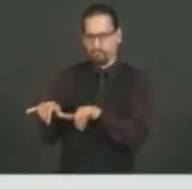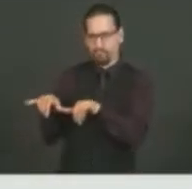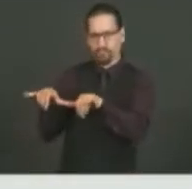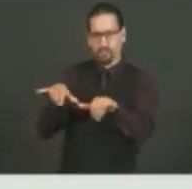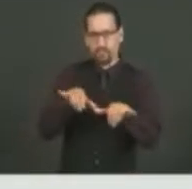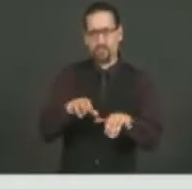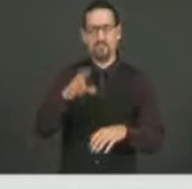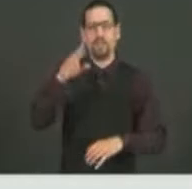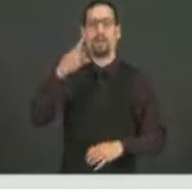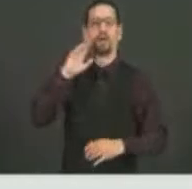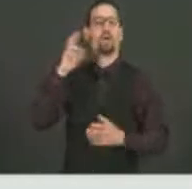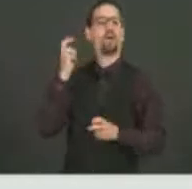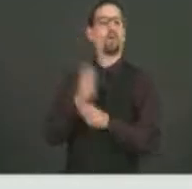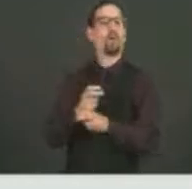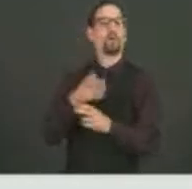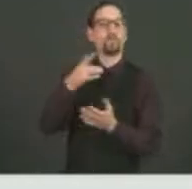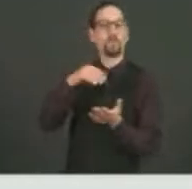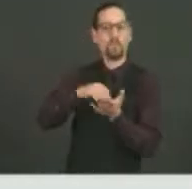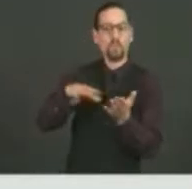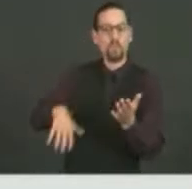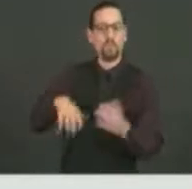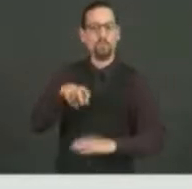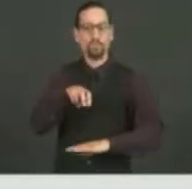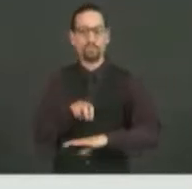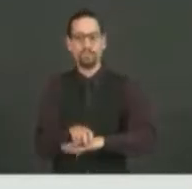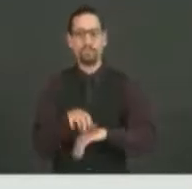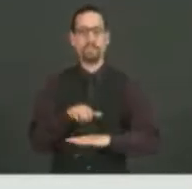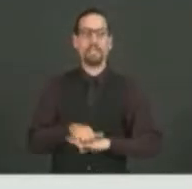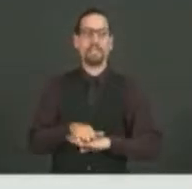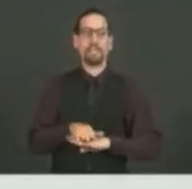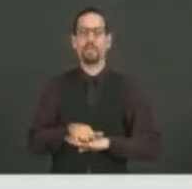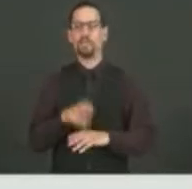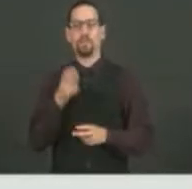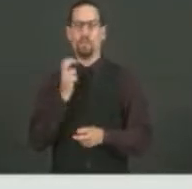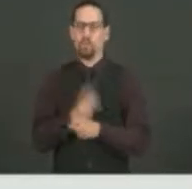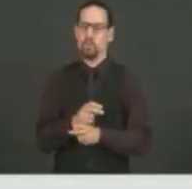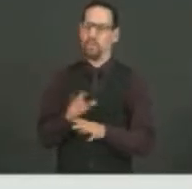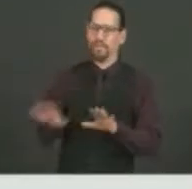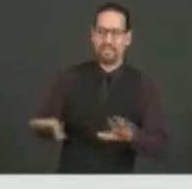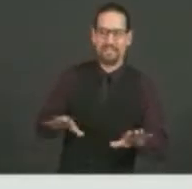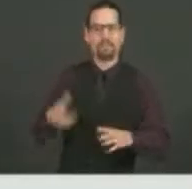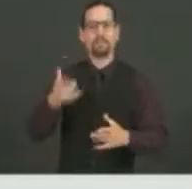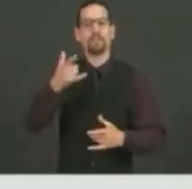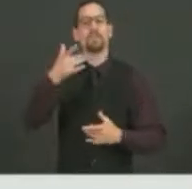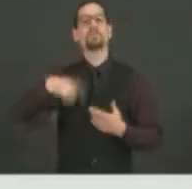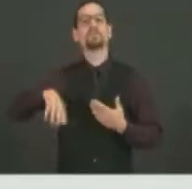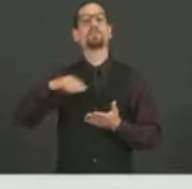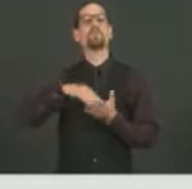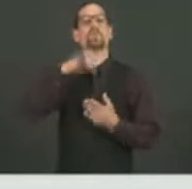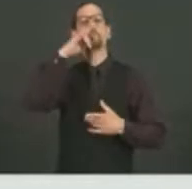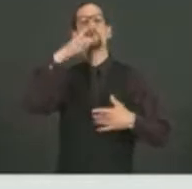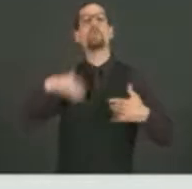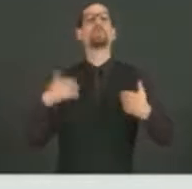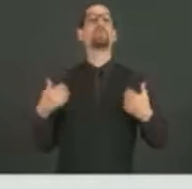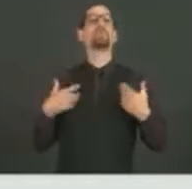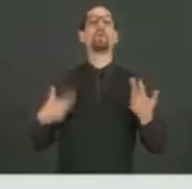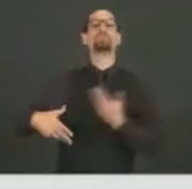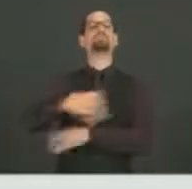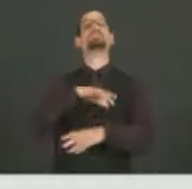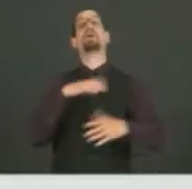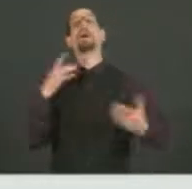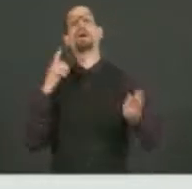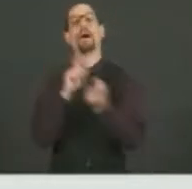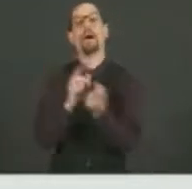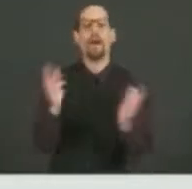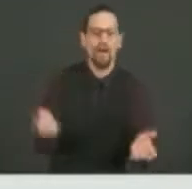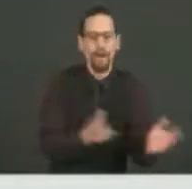stay responsibly 6 feet apart at all times. We try, but it's not reasonable. So therefore, we have to keep